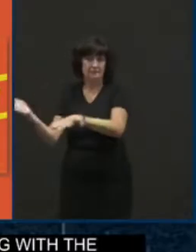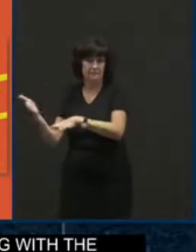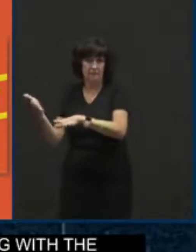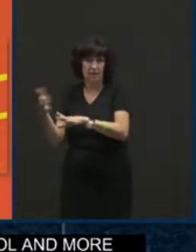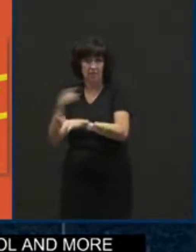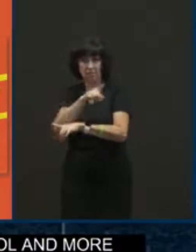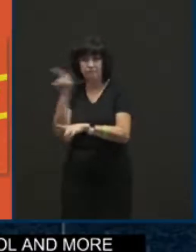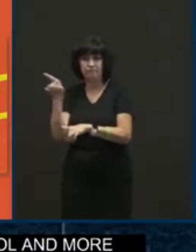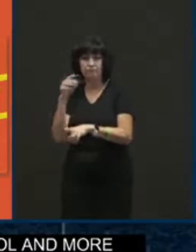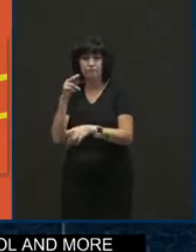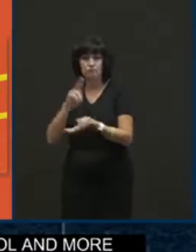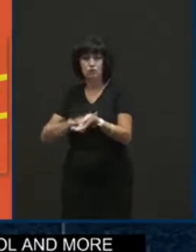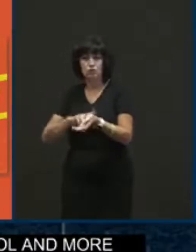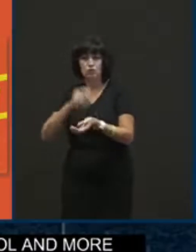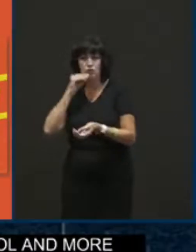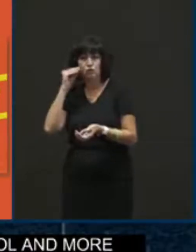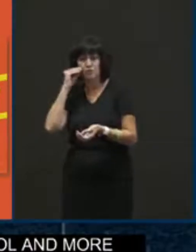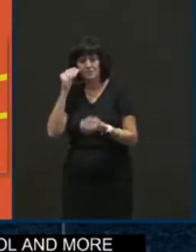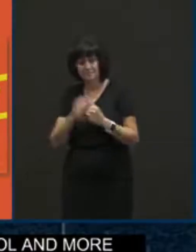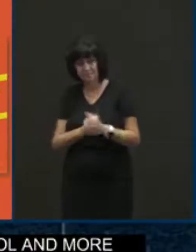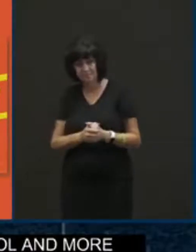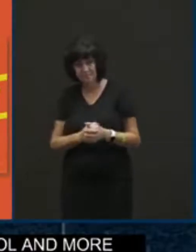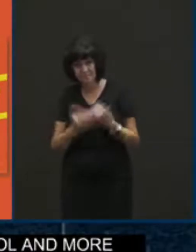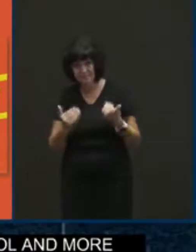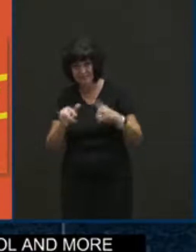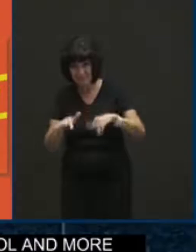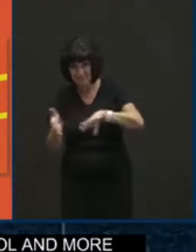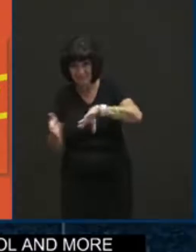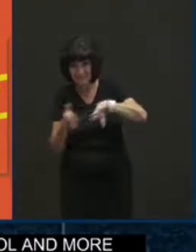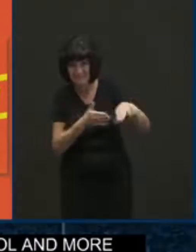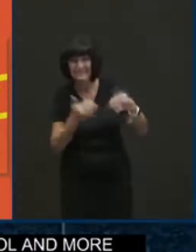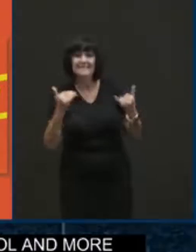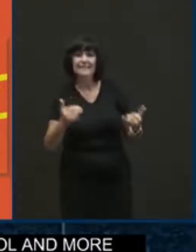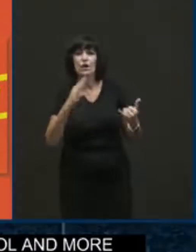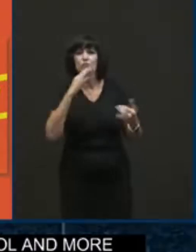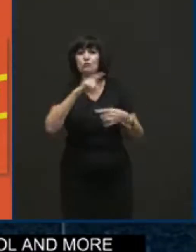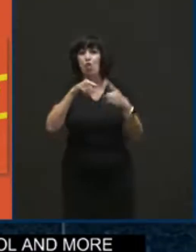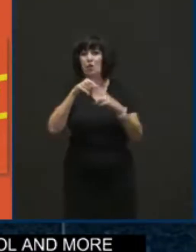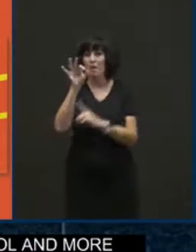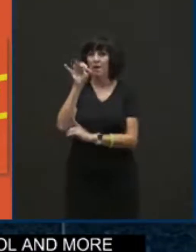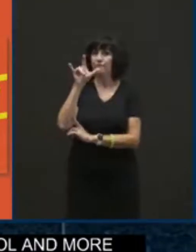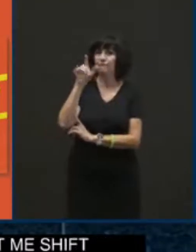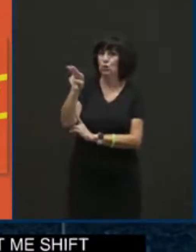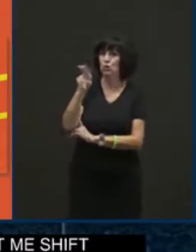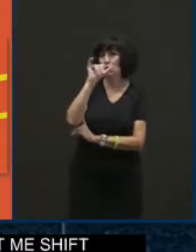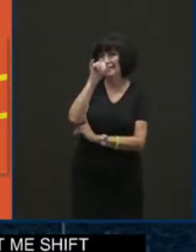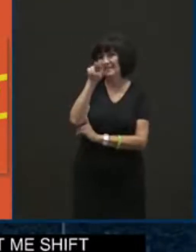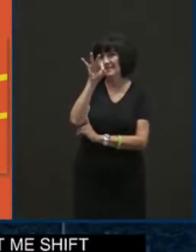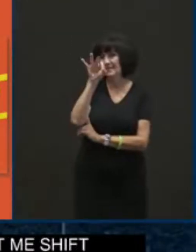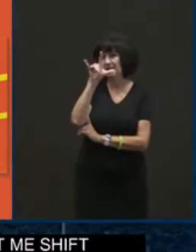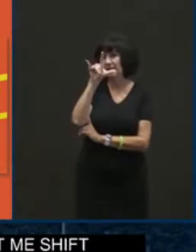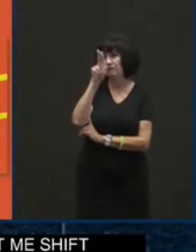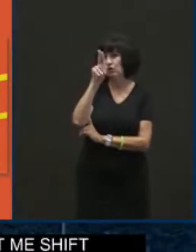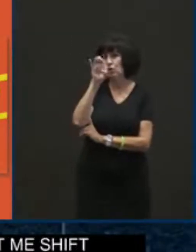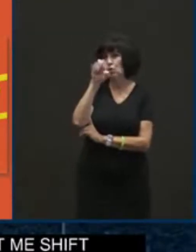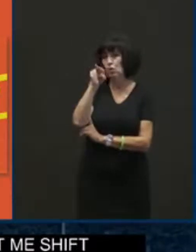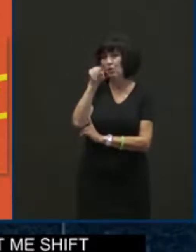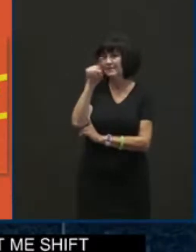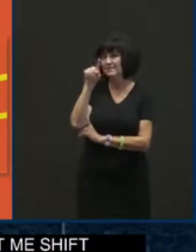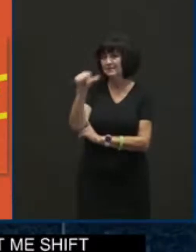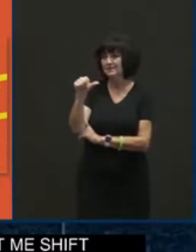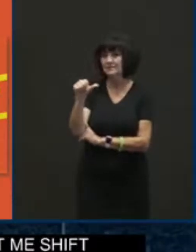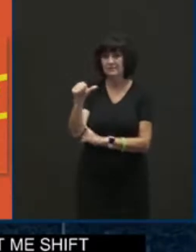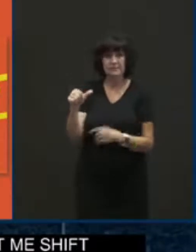So let me shift gears again and let's talk about influenza. Flu season has officially started